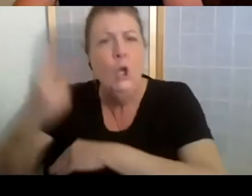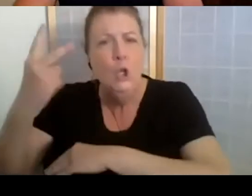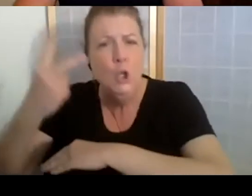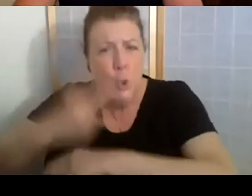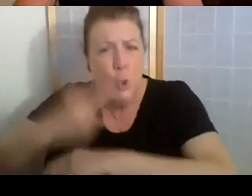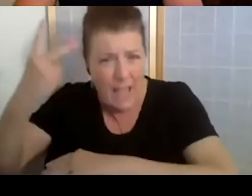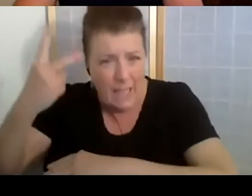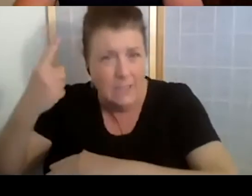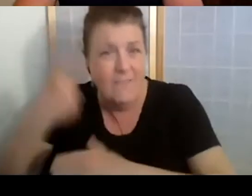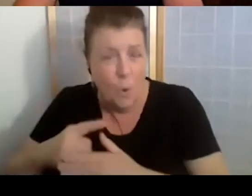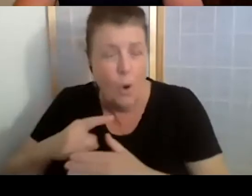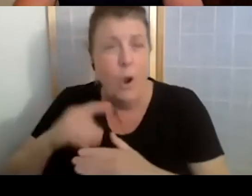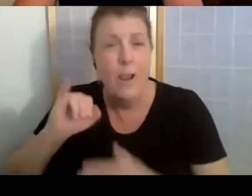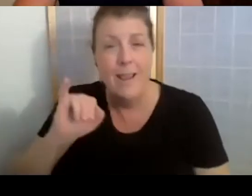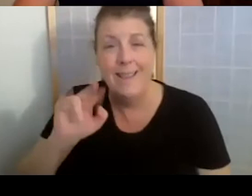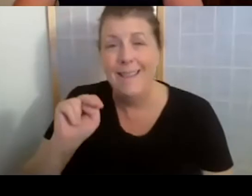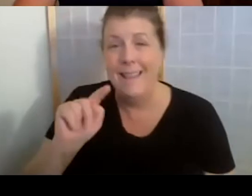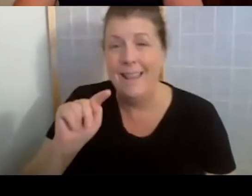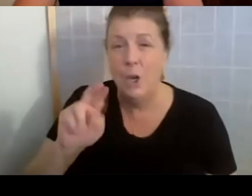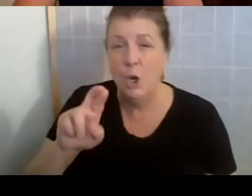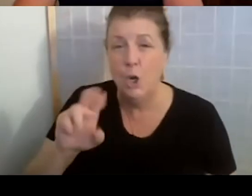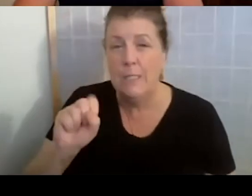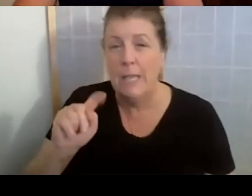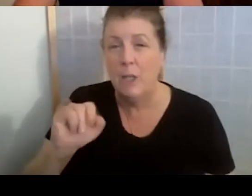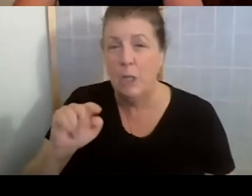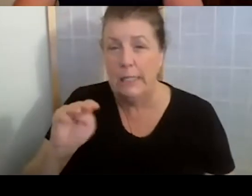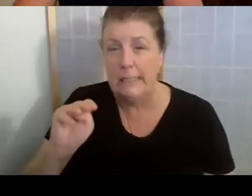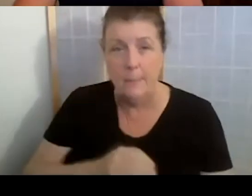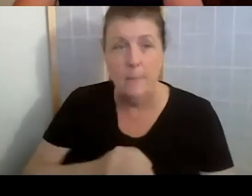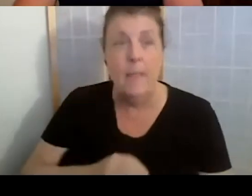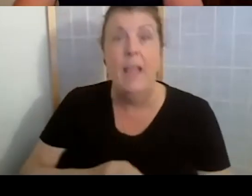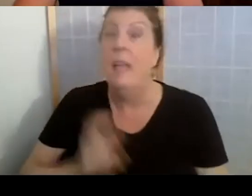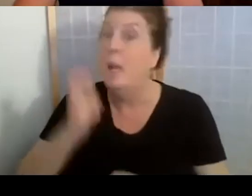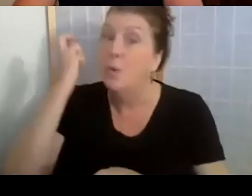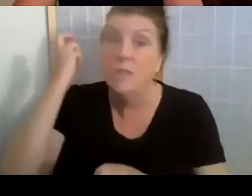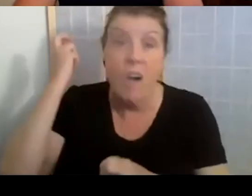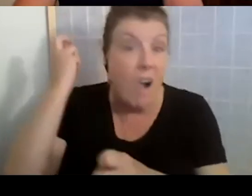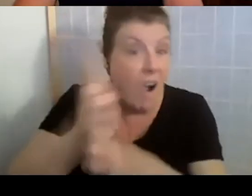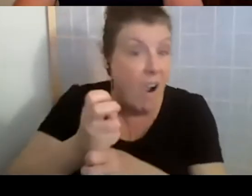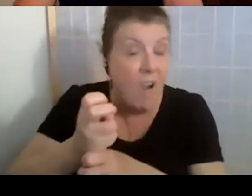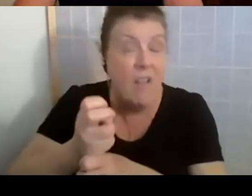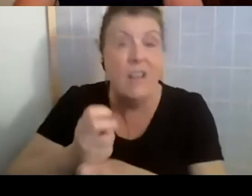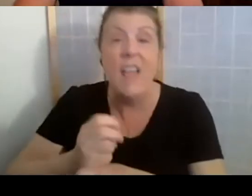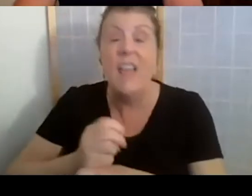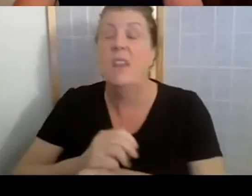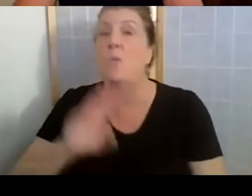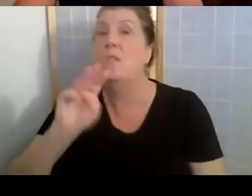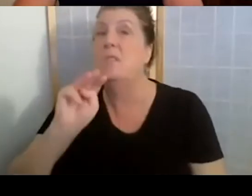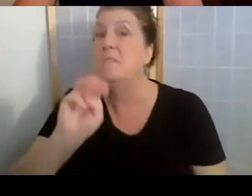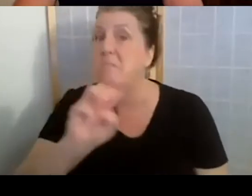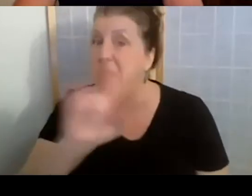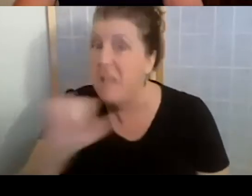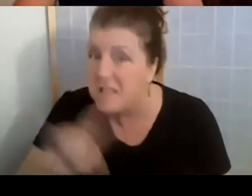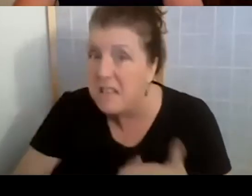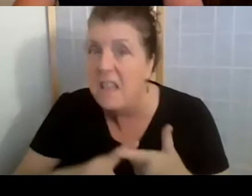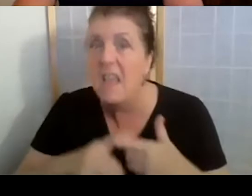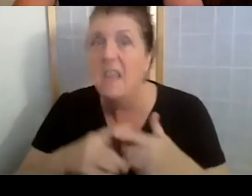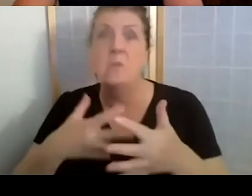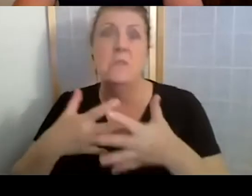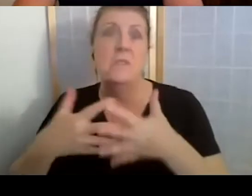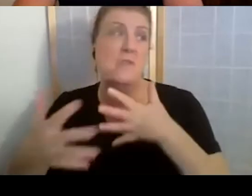messy and it was gray a lot of, and then we got through it. And now we're all like best